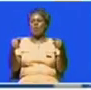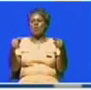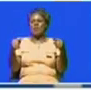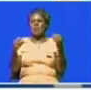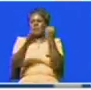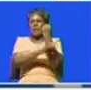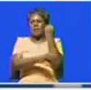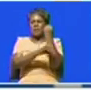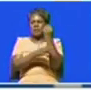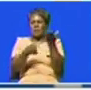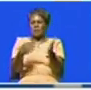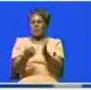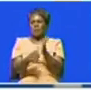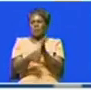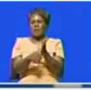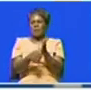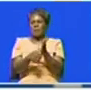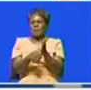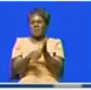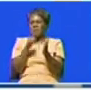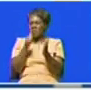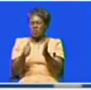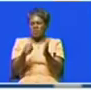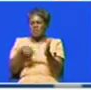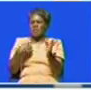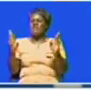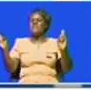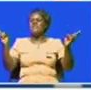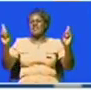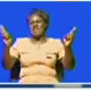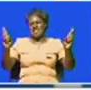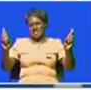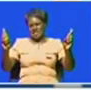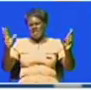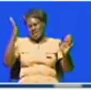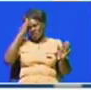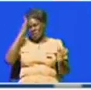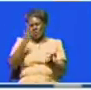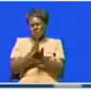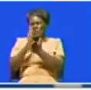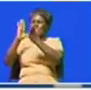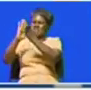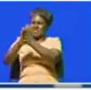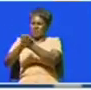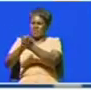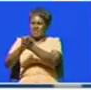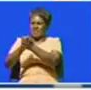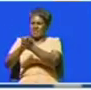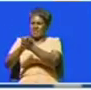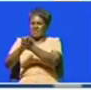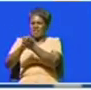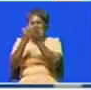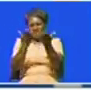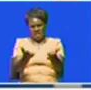the country seem like it's in a crisis while it's not. So we are ready, and I'm sure Jubilee will be